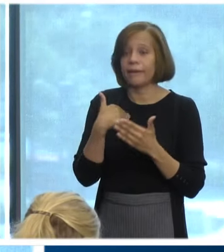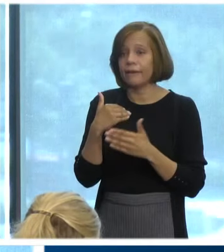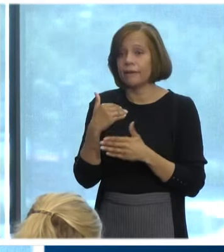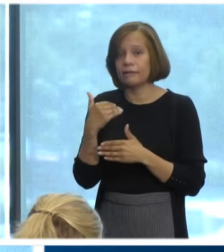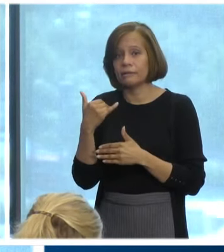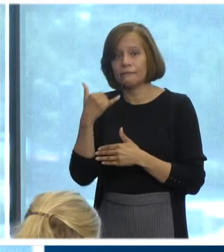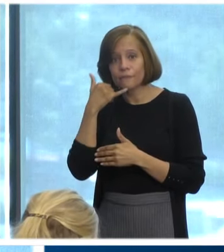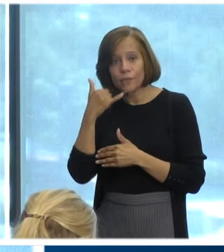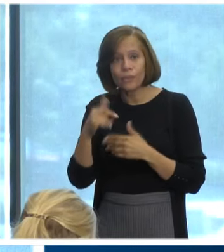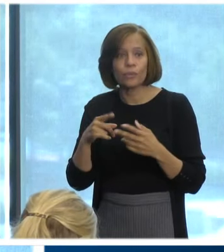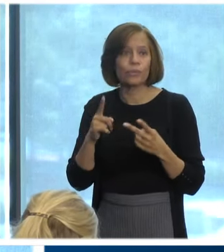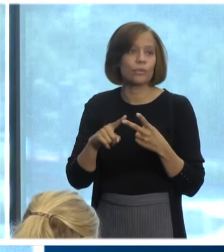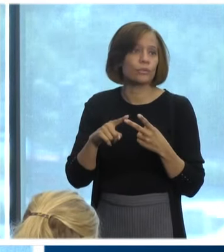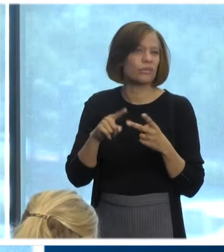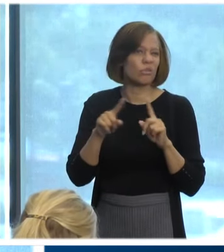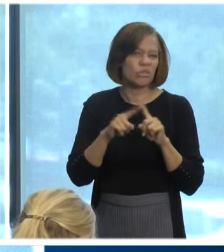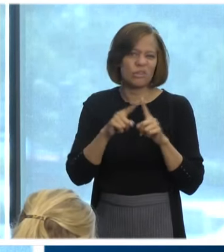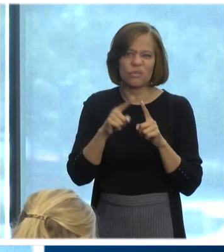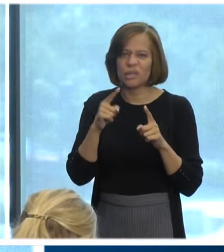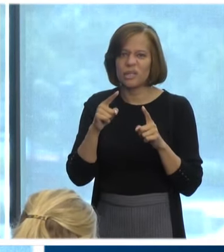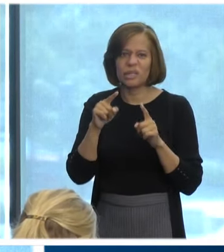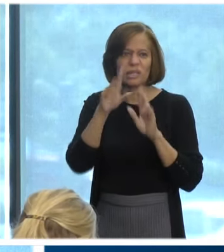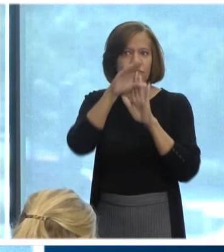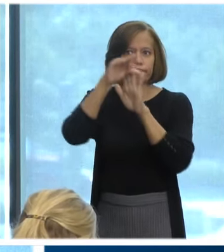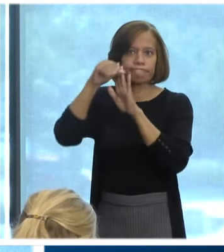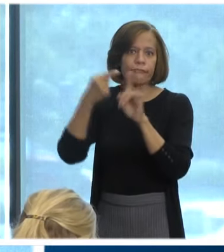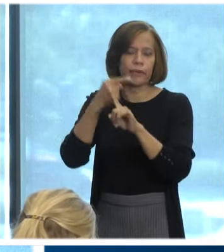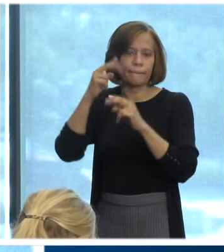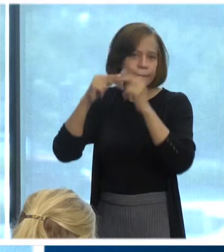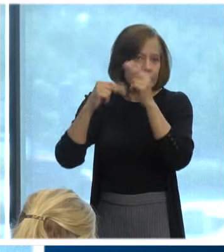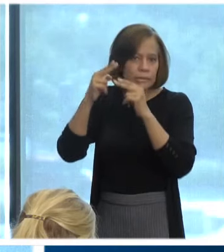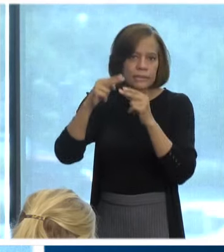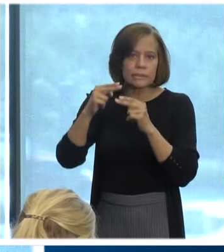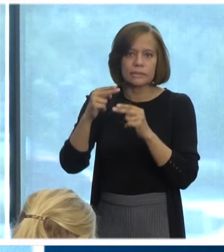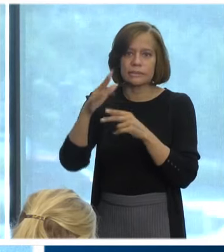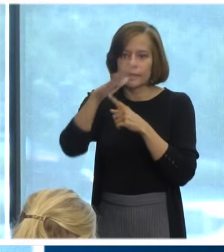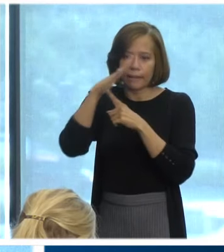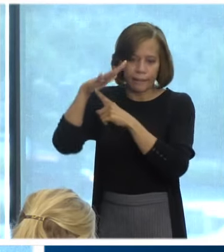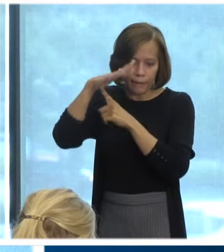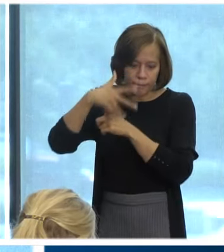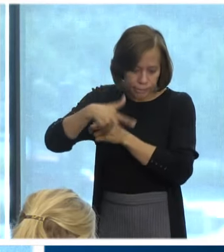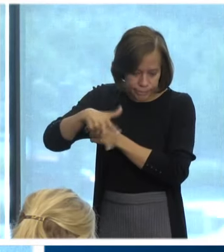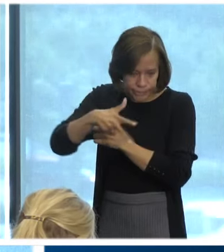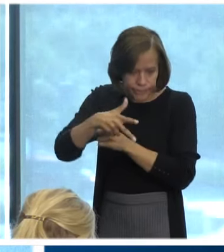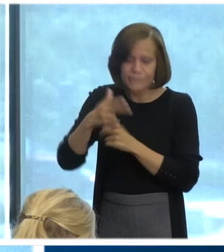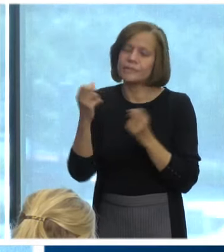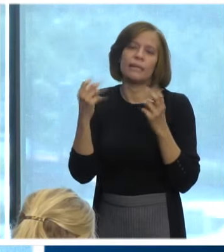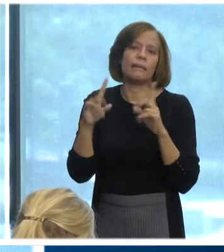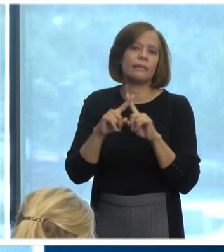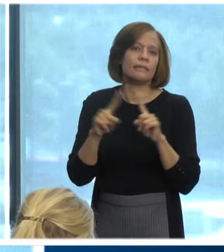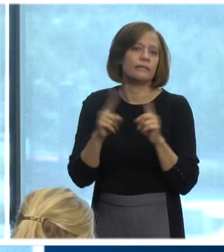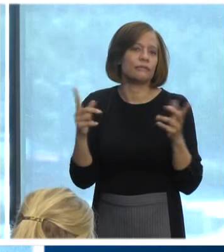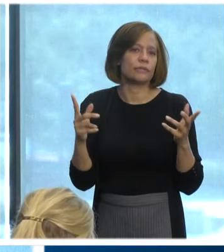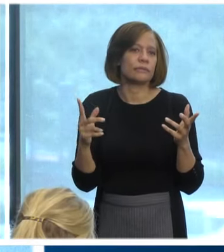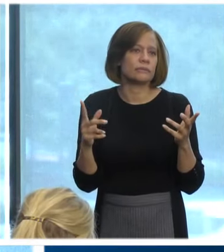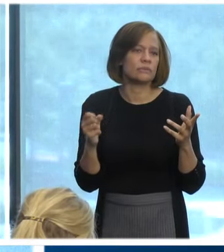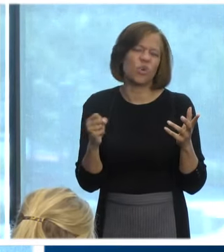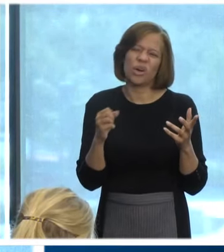was surveillance from every building out there, the helicopters overhead with surveillance. There was a lot of video out there. So I don't think that